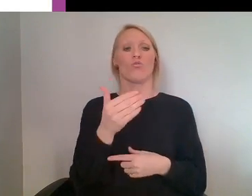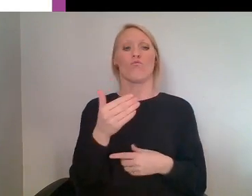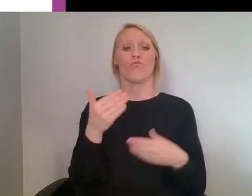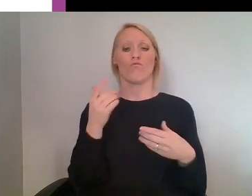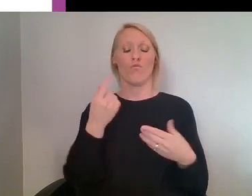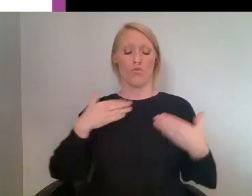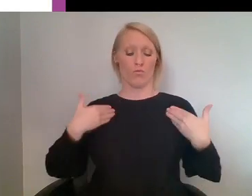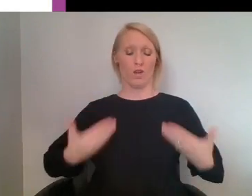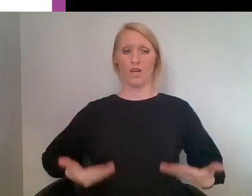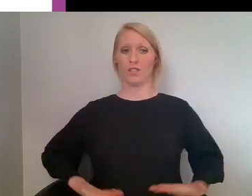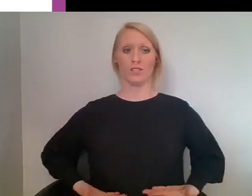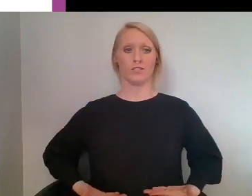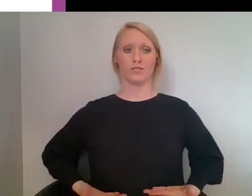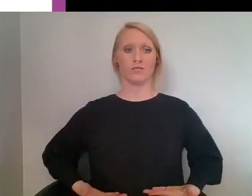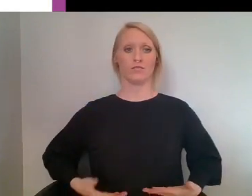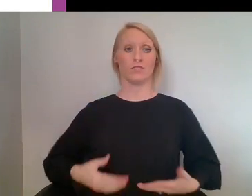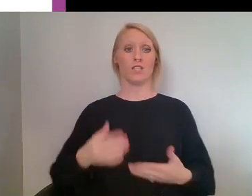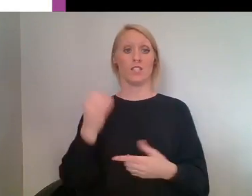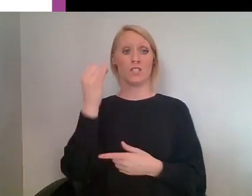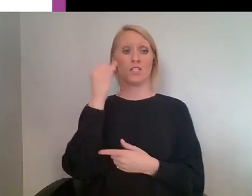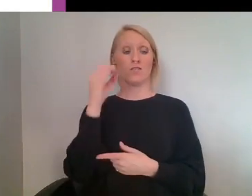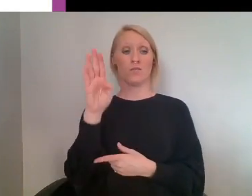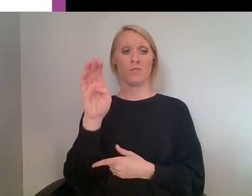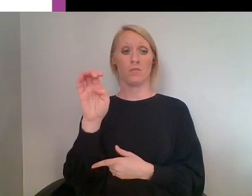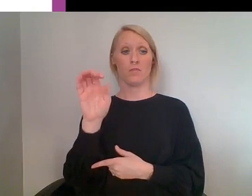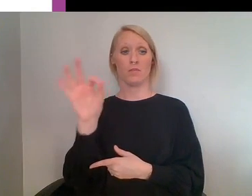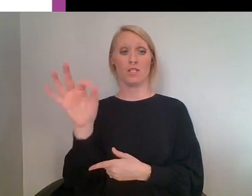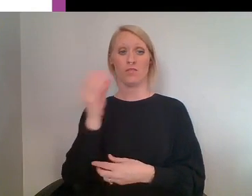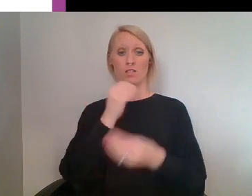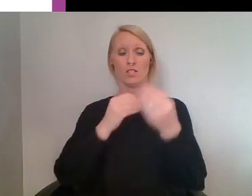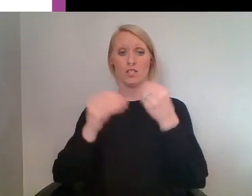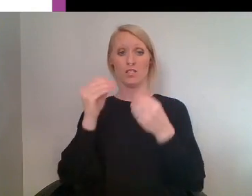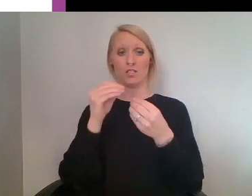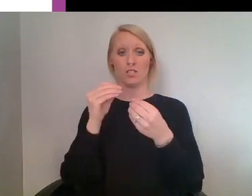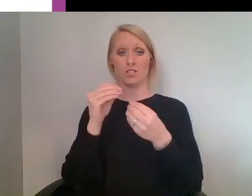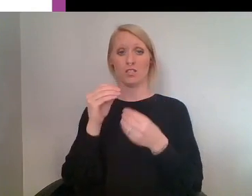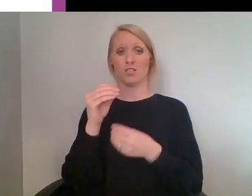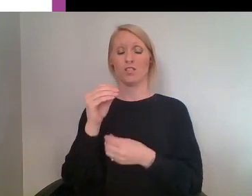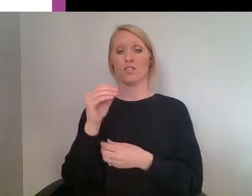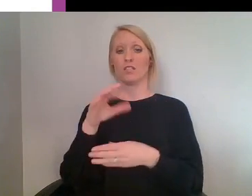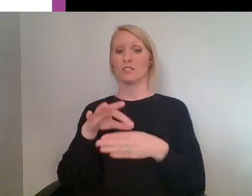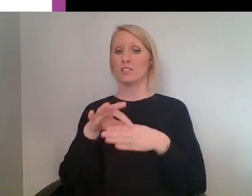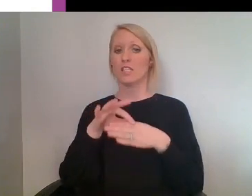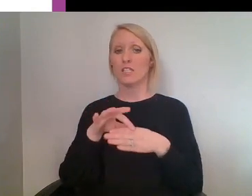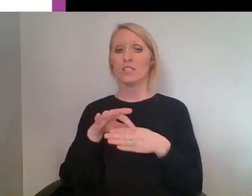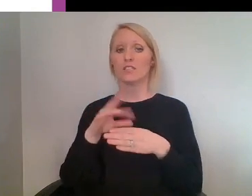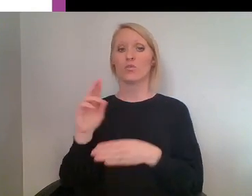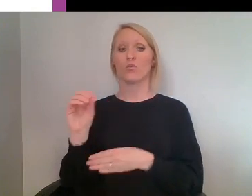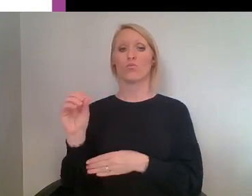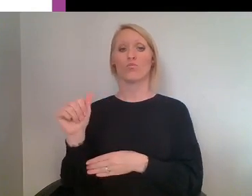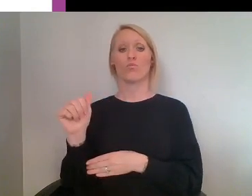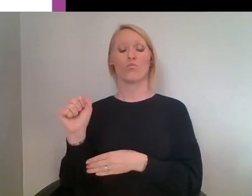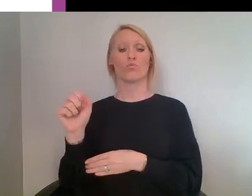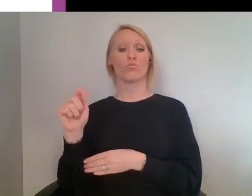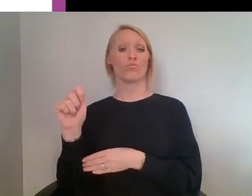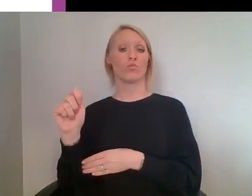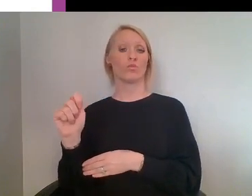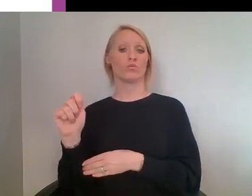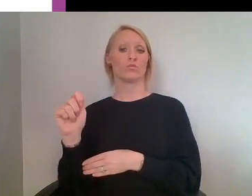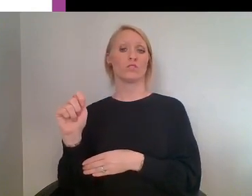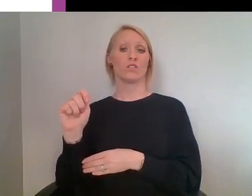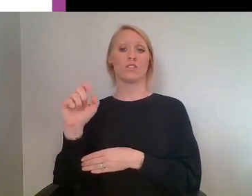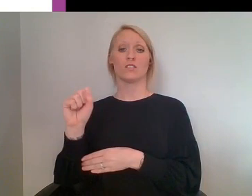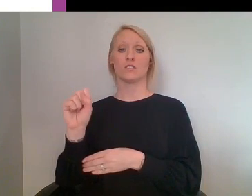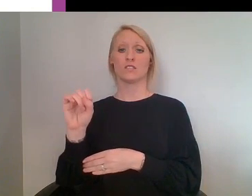getting things like beef that are like steaks or roasts or like top sirloin, those tend to have more fat than some of the lean